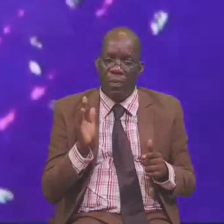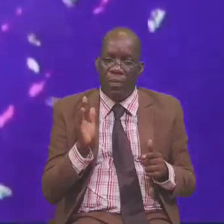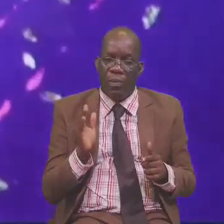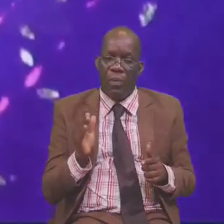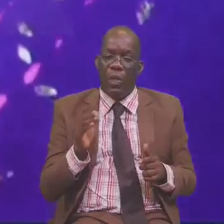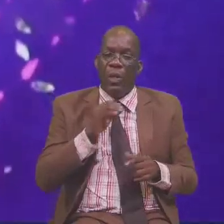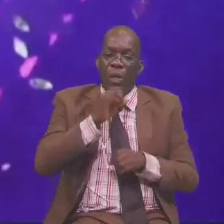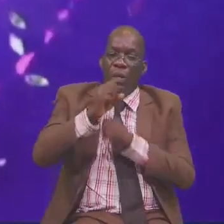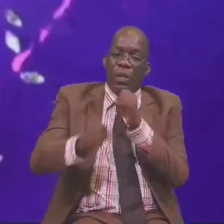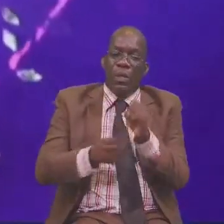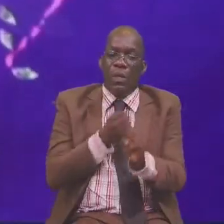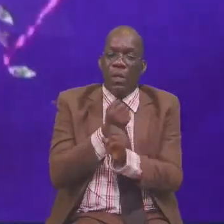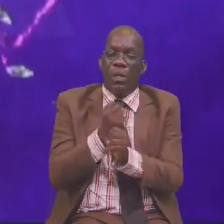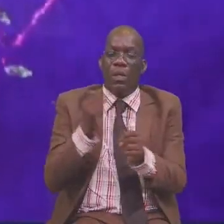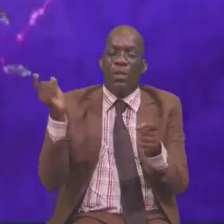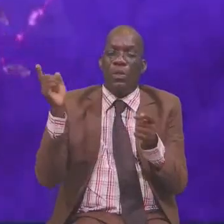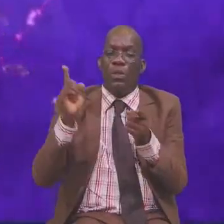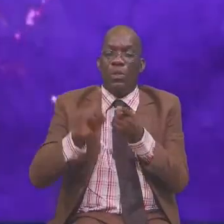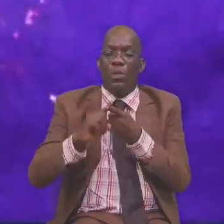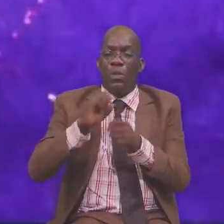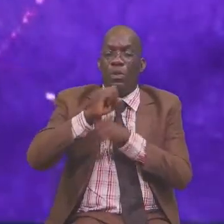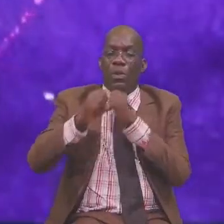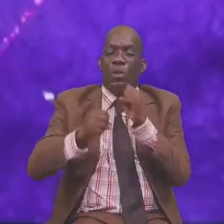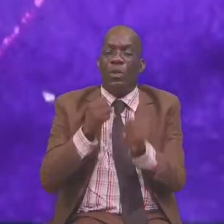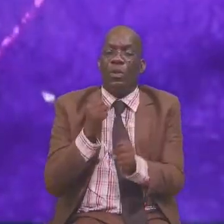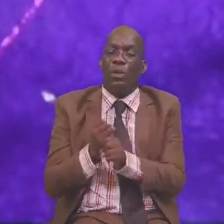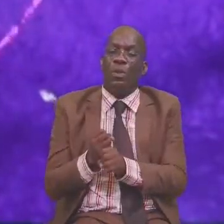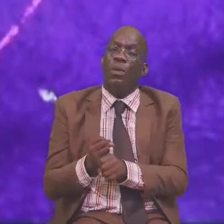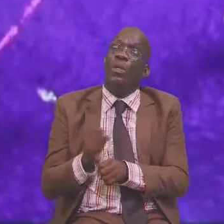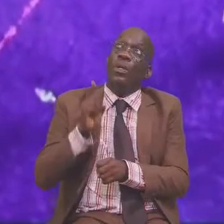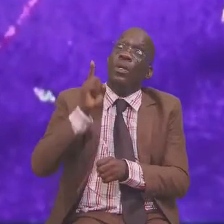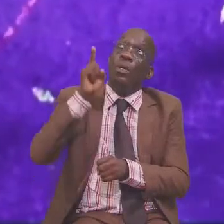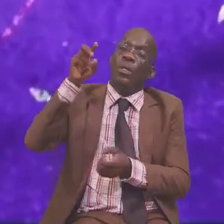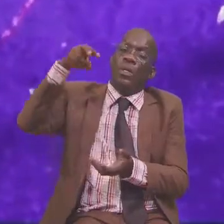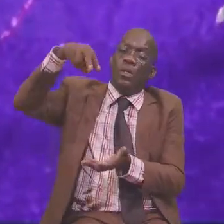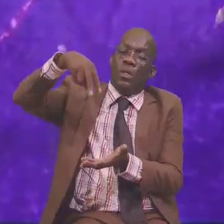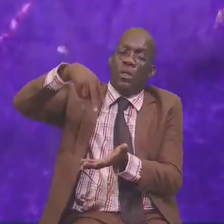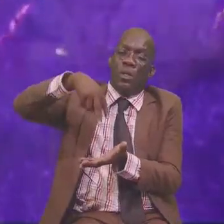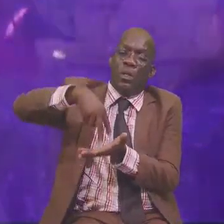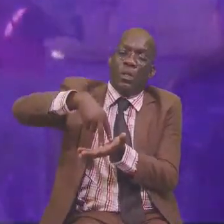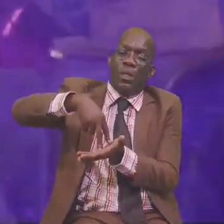Age to age he stands,